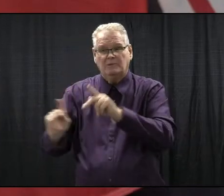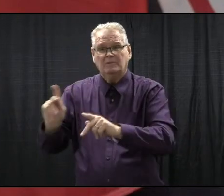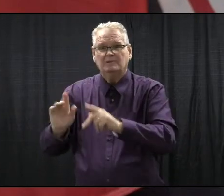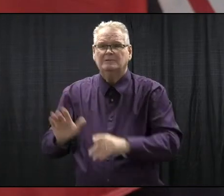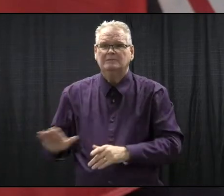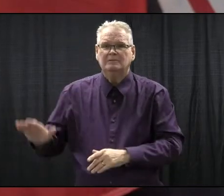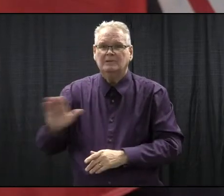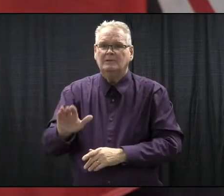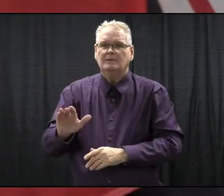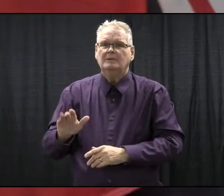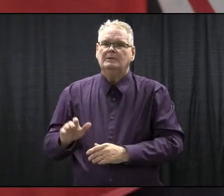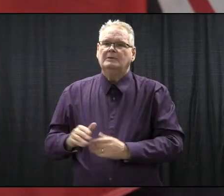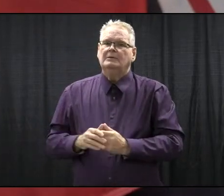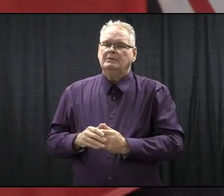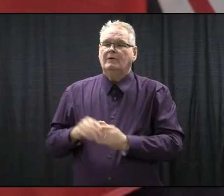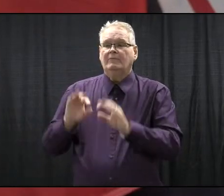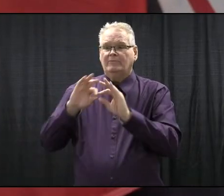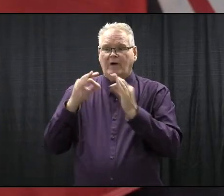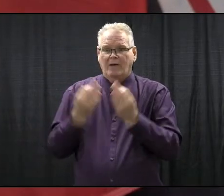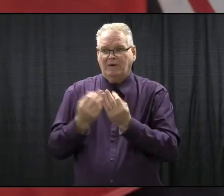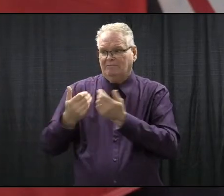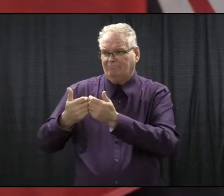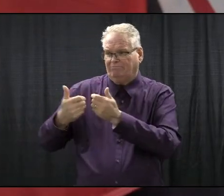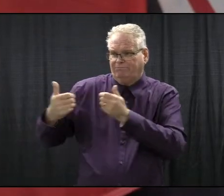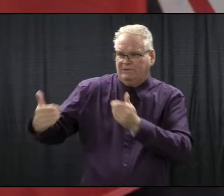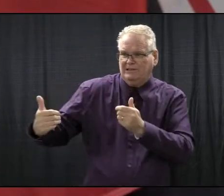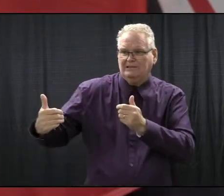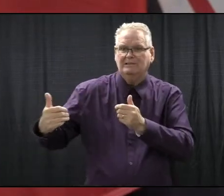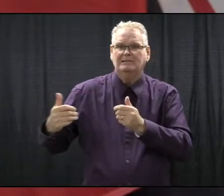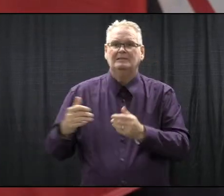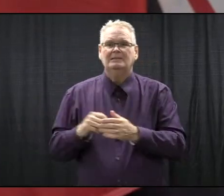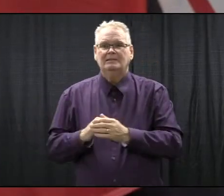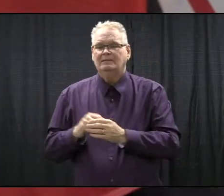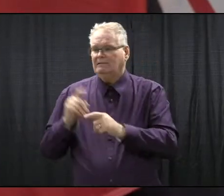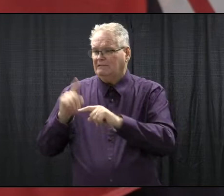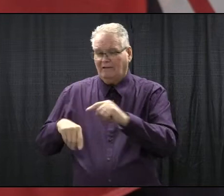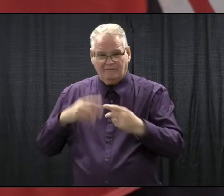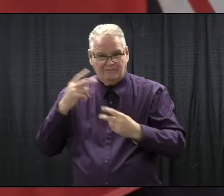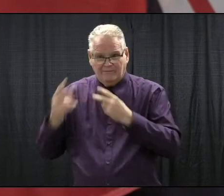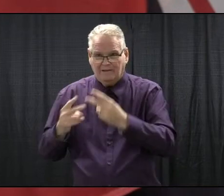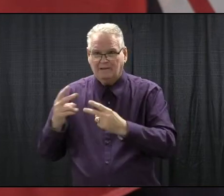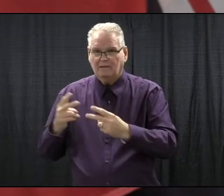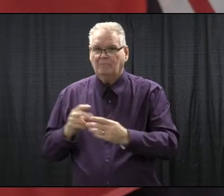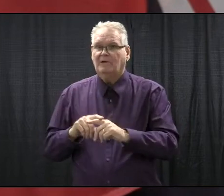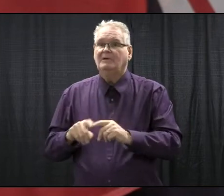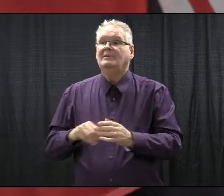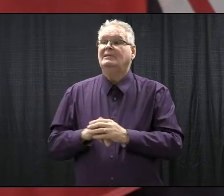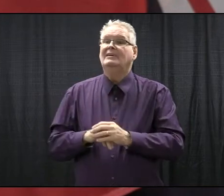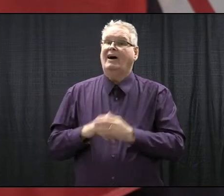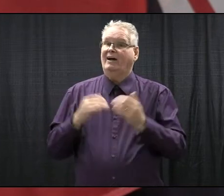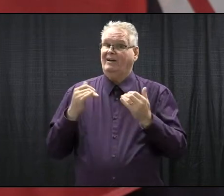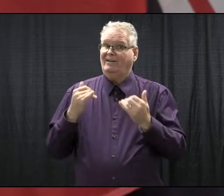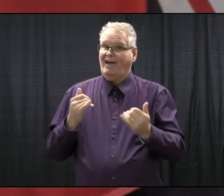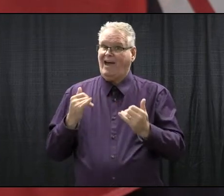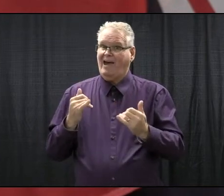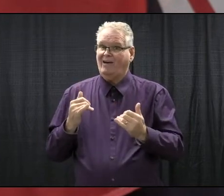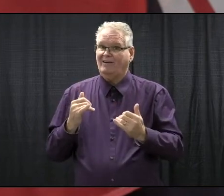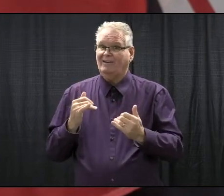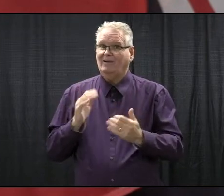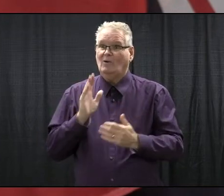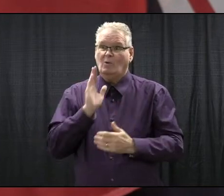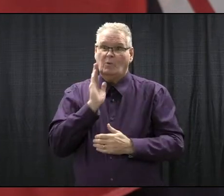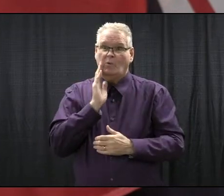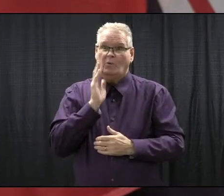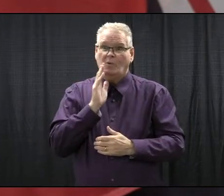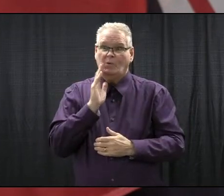separated families and it separated loved ones. But effective Friday of this week, we will be going back to